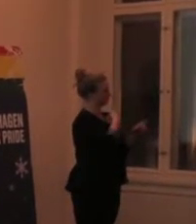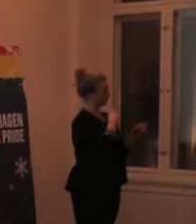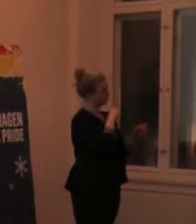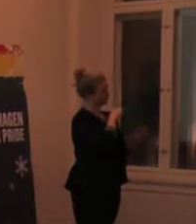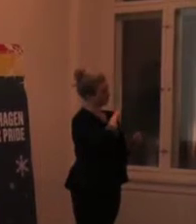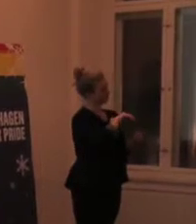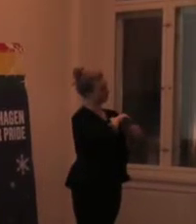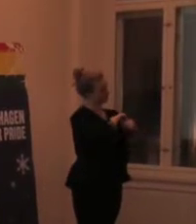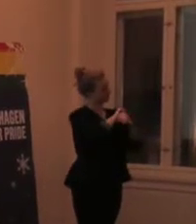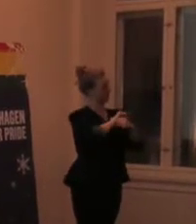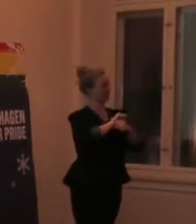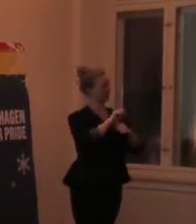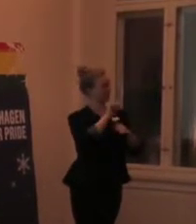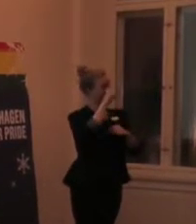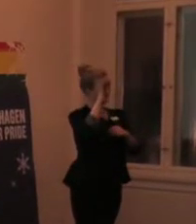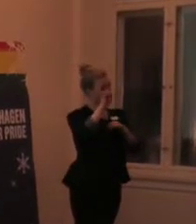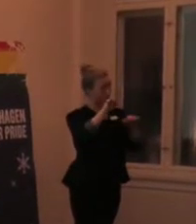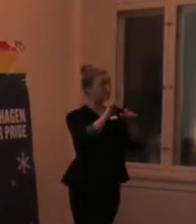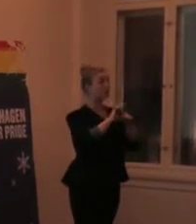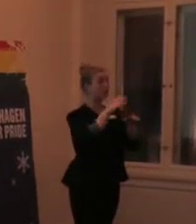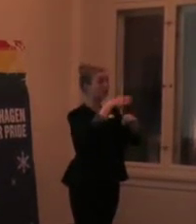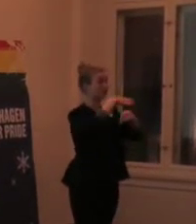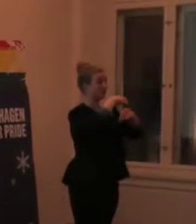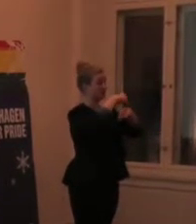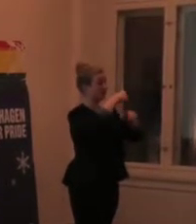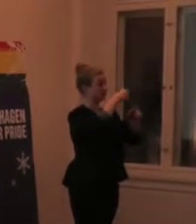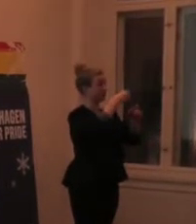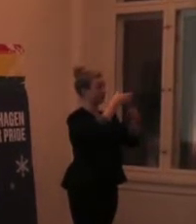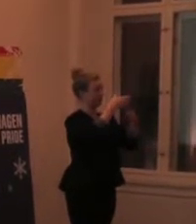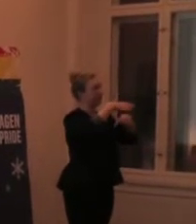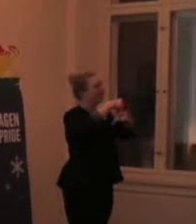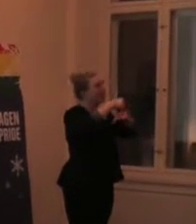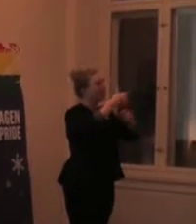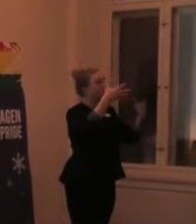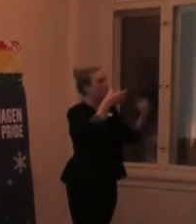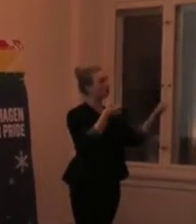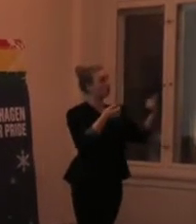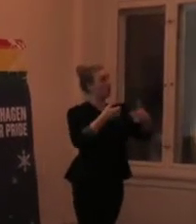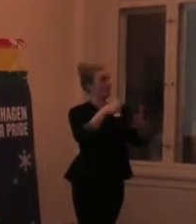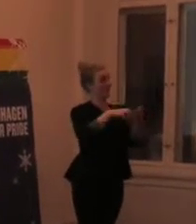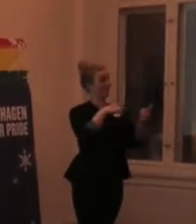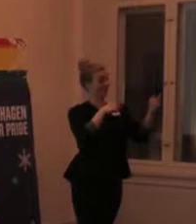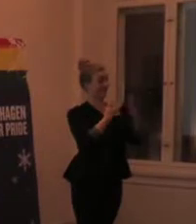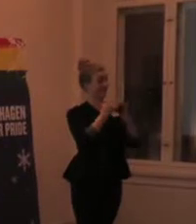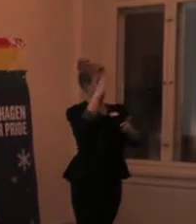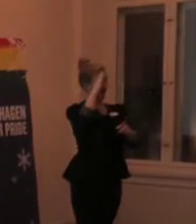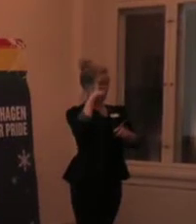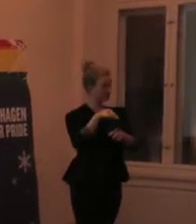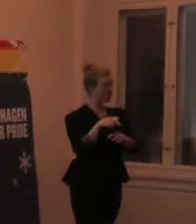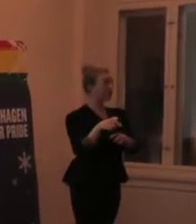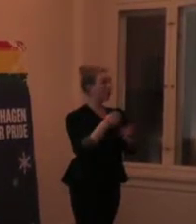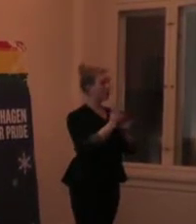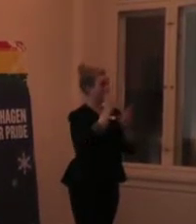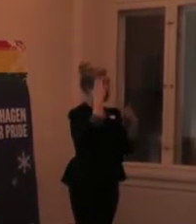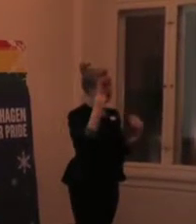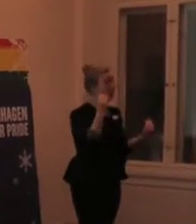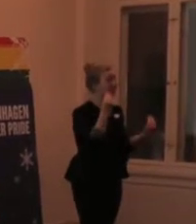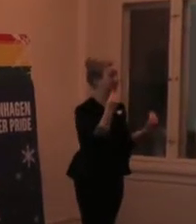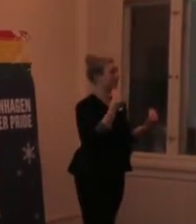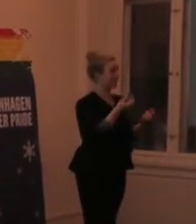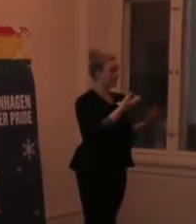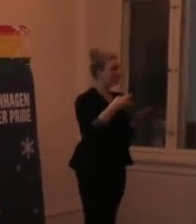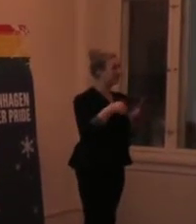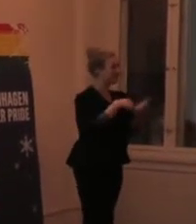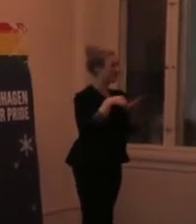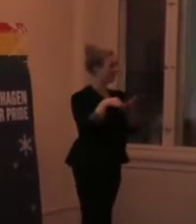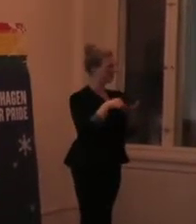Sweden, for example, is a really big donor state in Iraq. The US is also, the Netherlands. So why aren't you